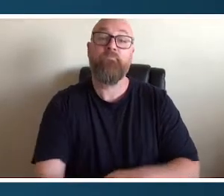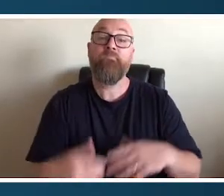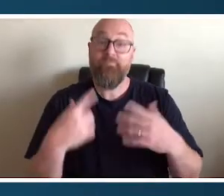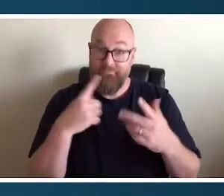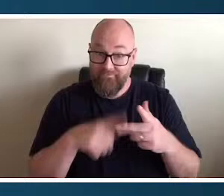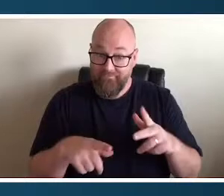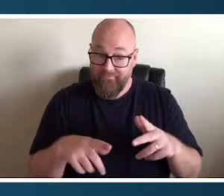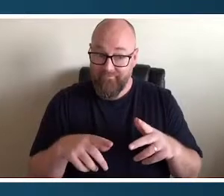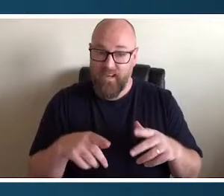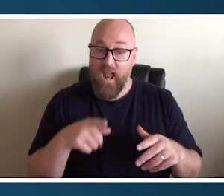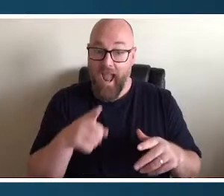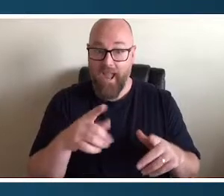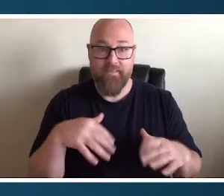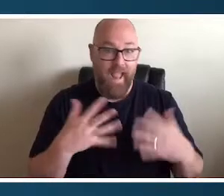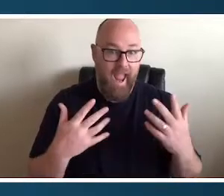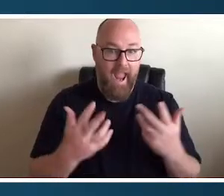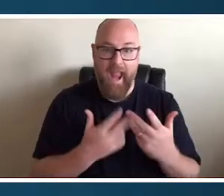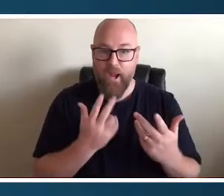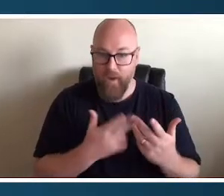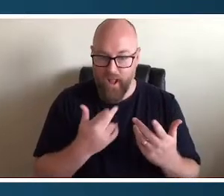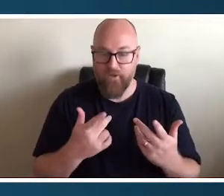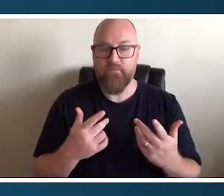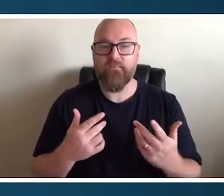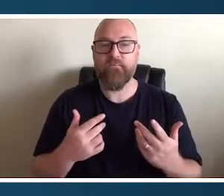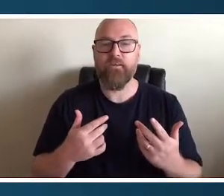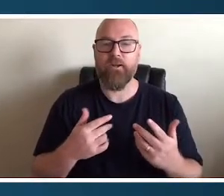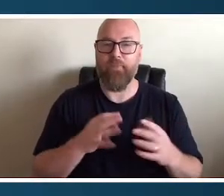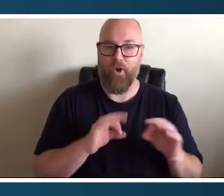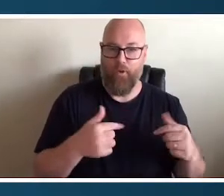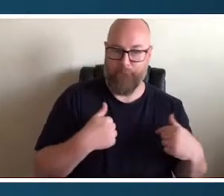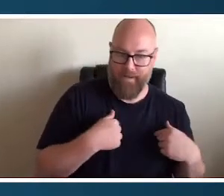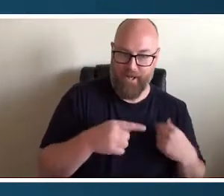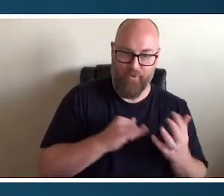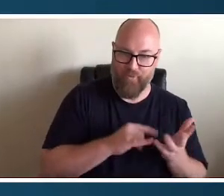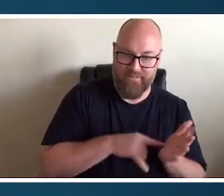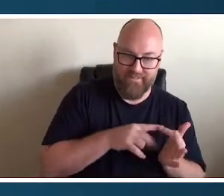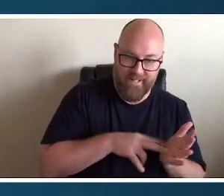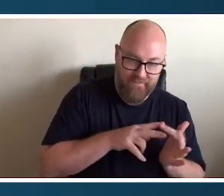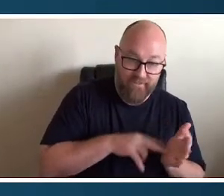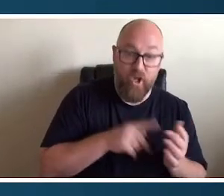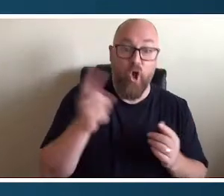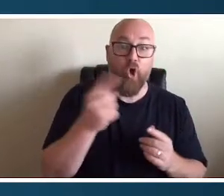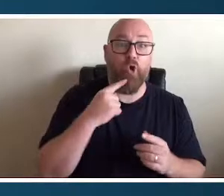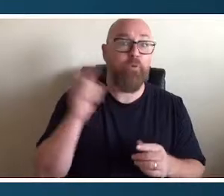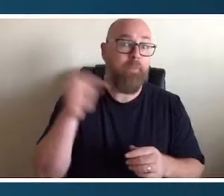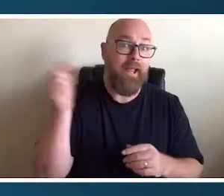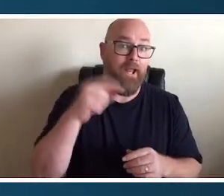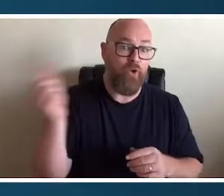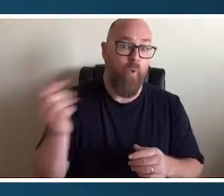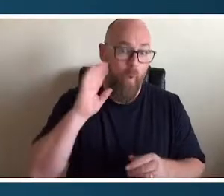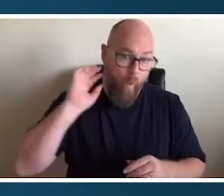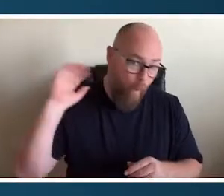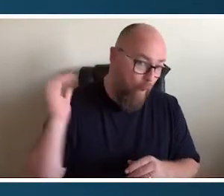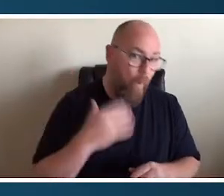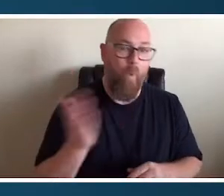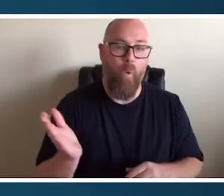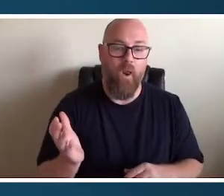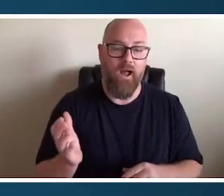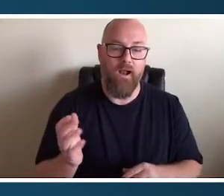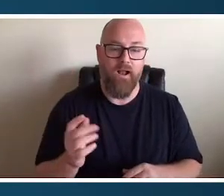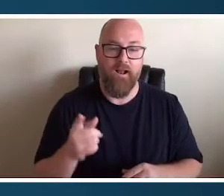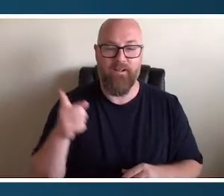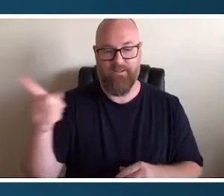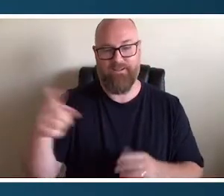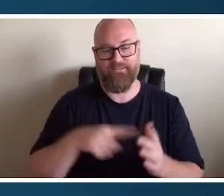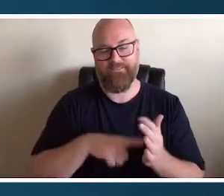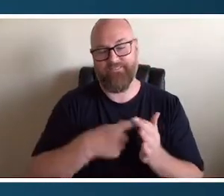besides Stephen and me who have been to every single one? Oh, wow, Terrence.